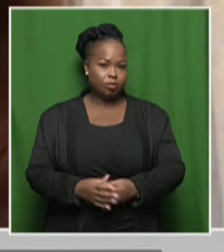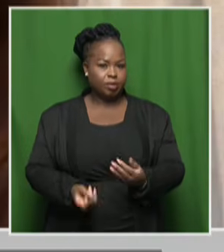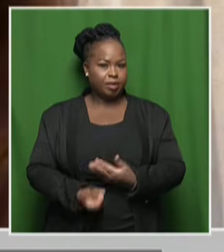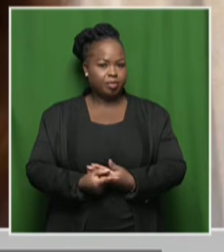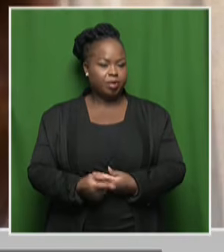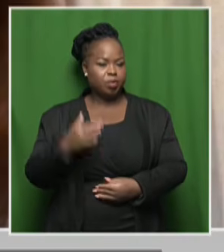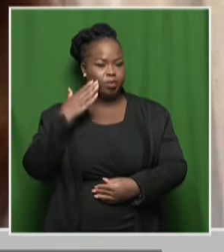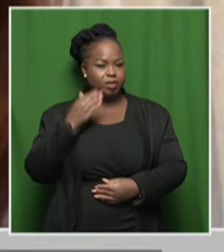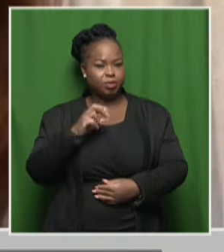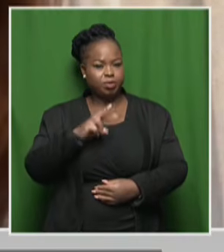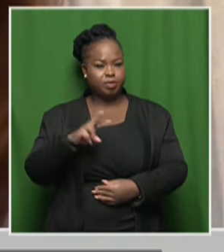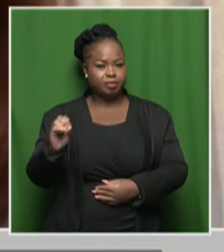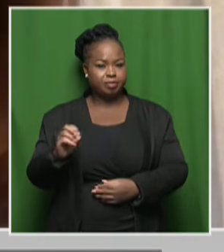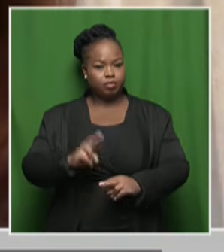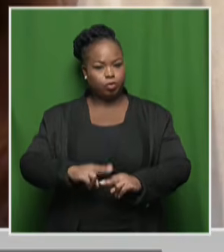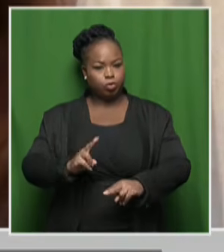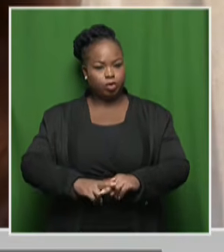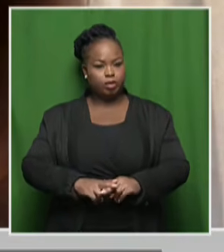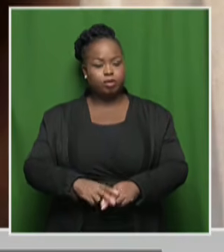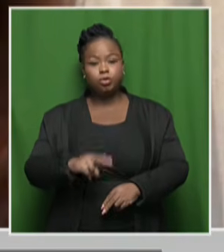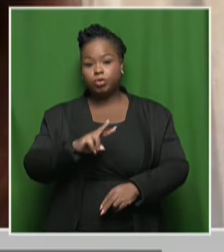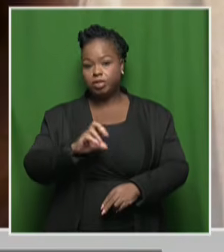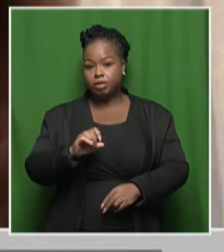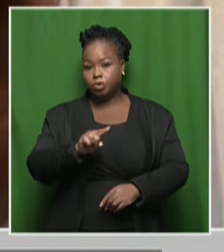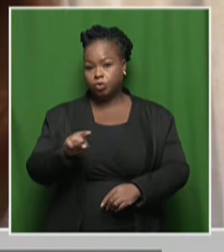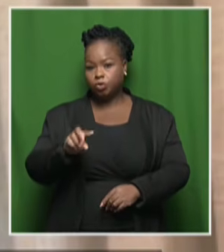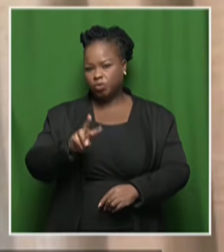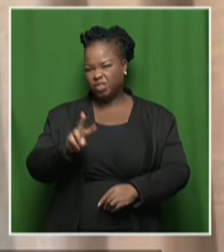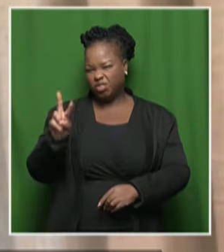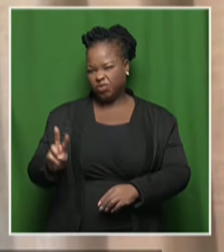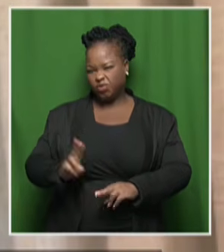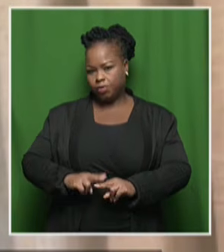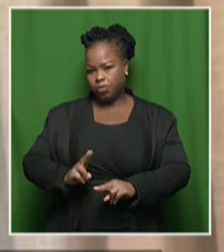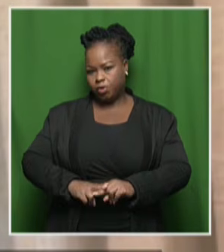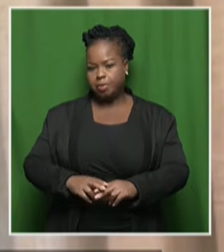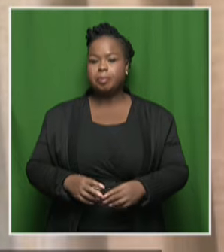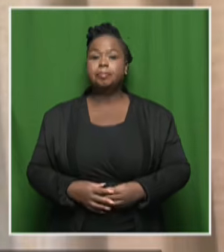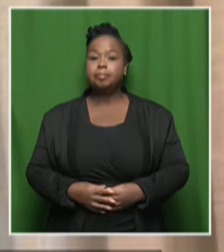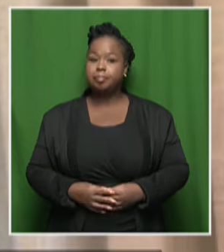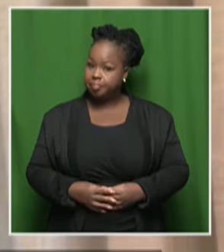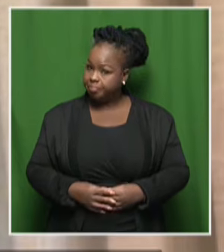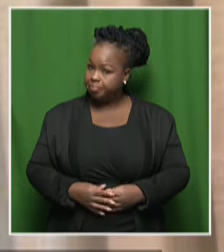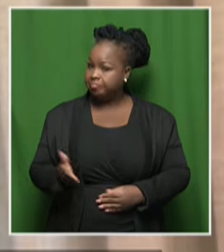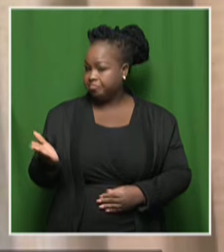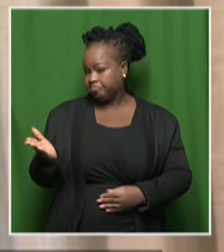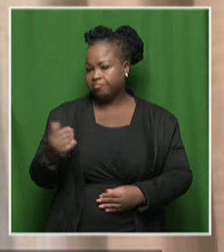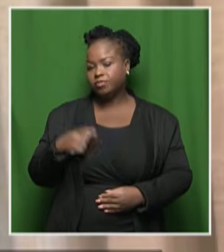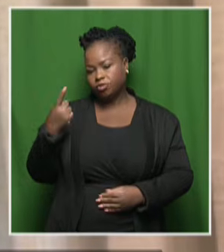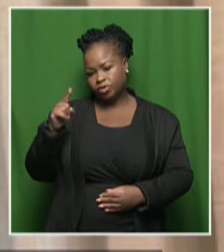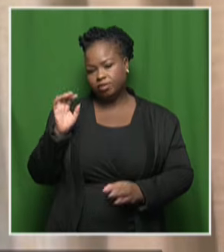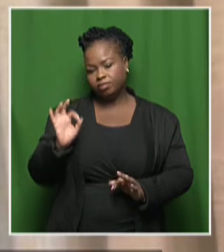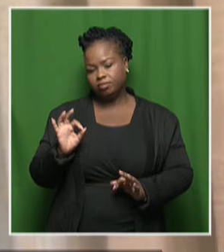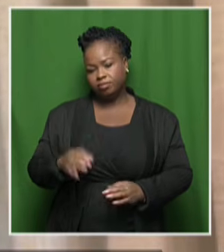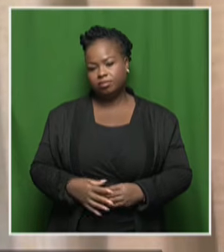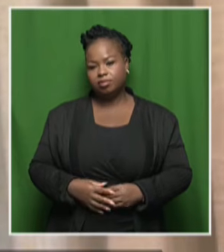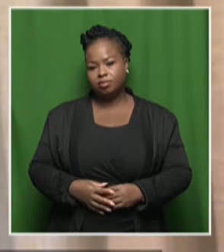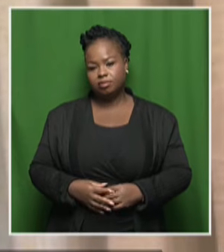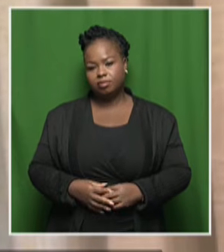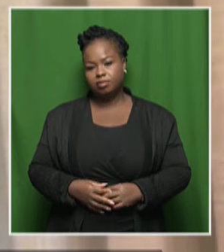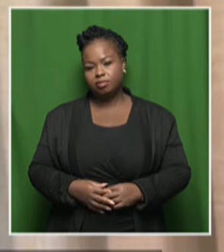open on the 20th of February, from the 20th to the 22nd. And it's, as you correctly said,